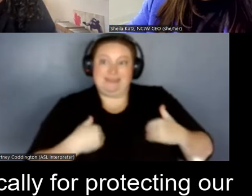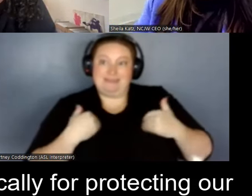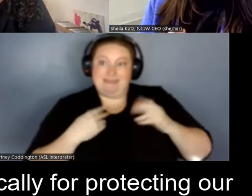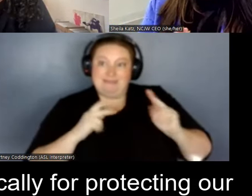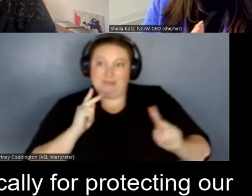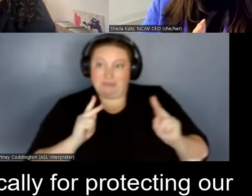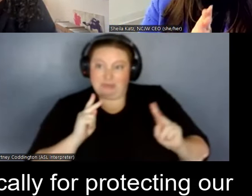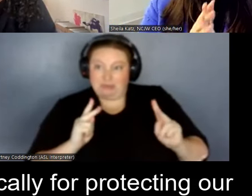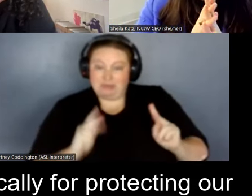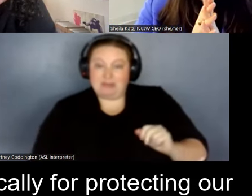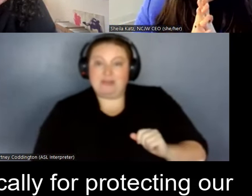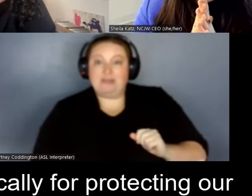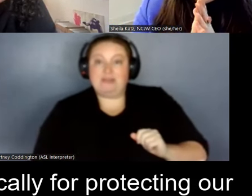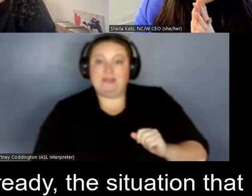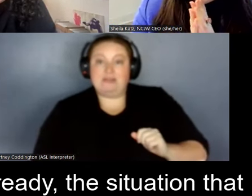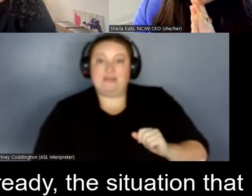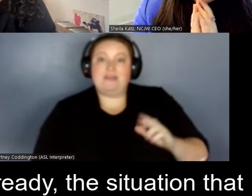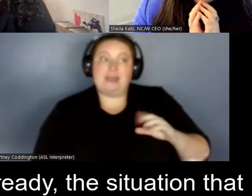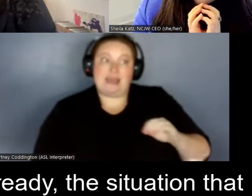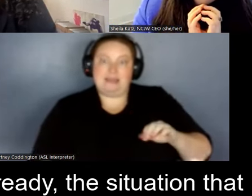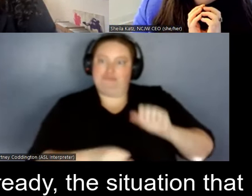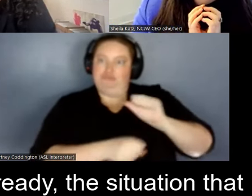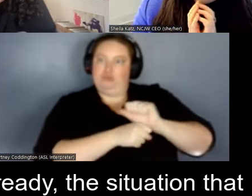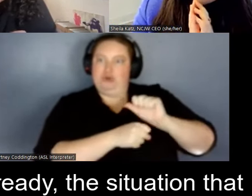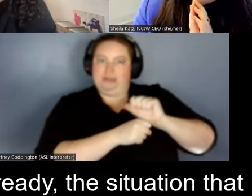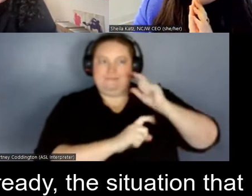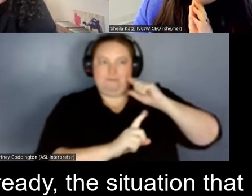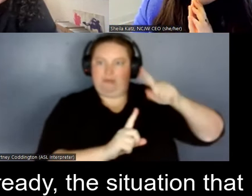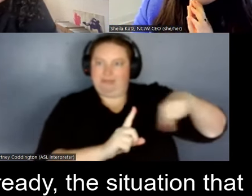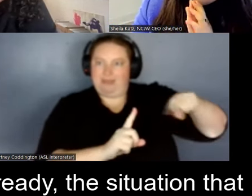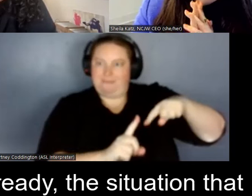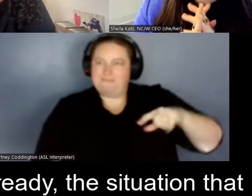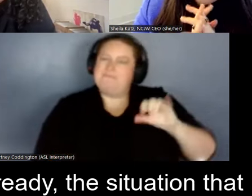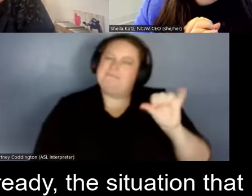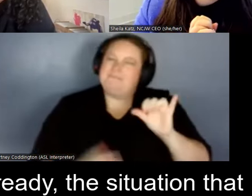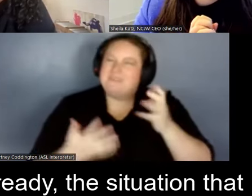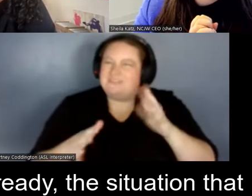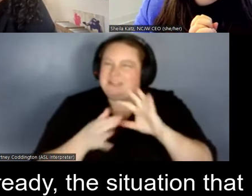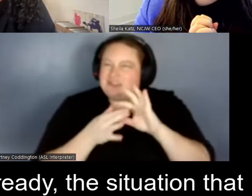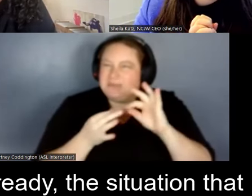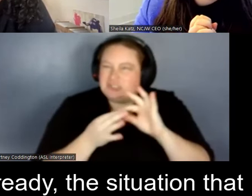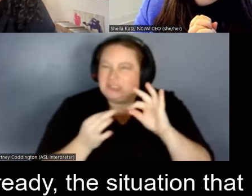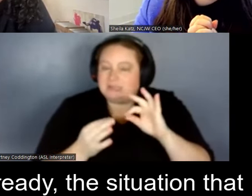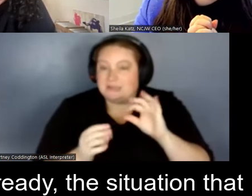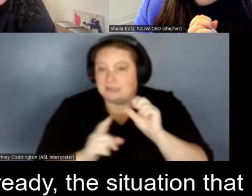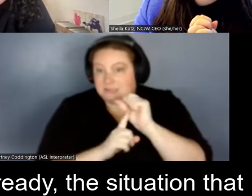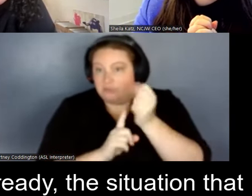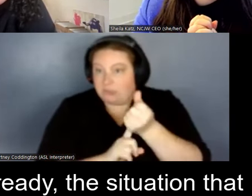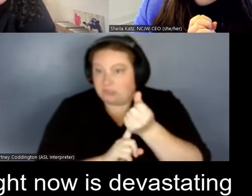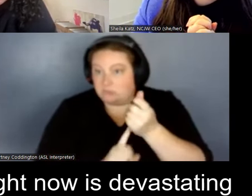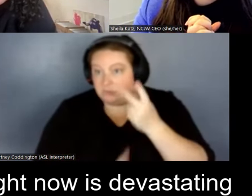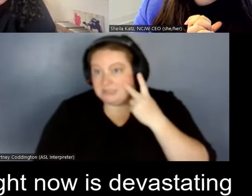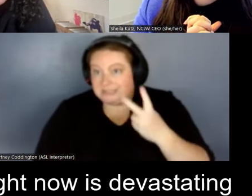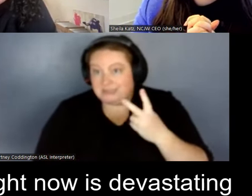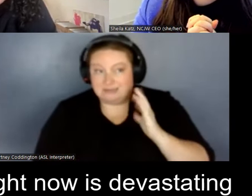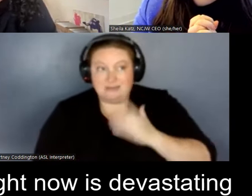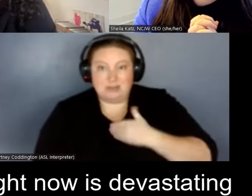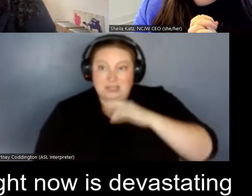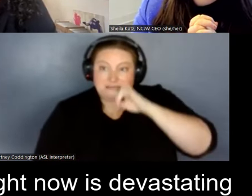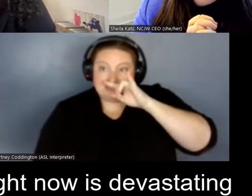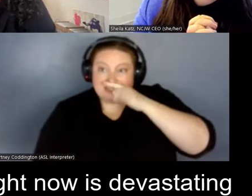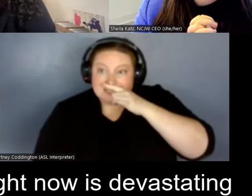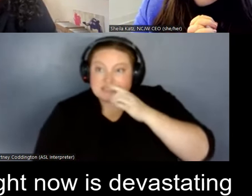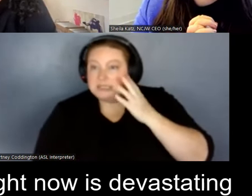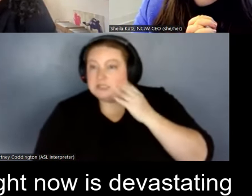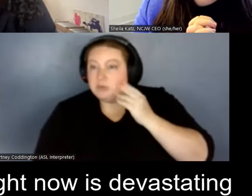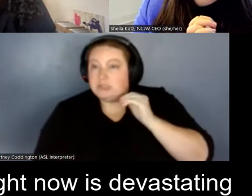mobilizing on their behalf. I mentioned it already, the situation that we're seeing our kids are experiencing on college campuses right